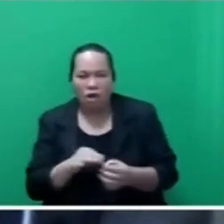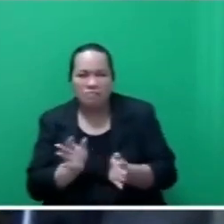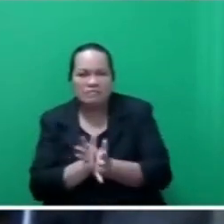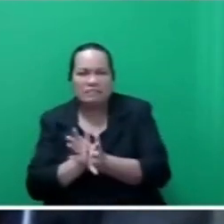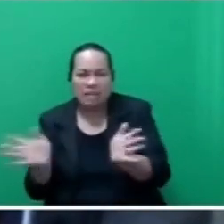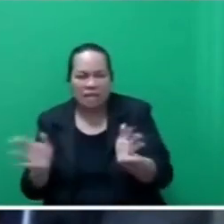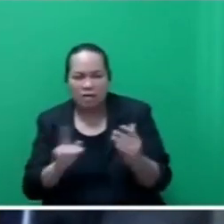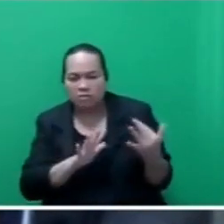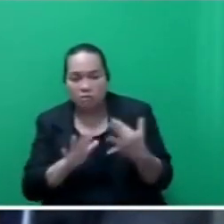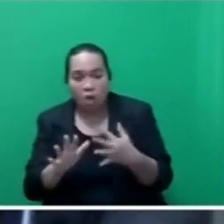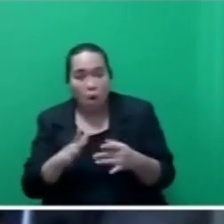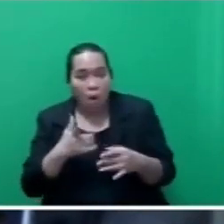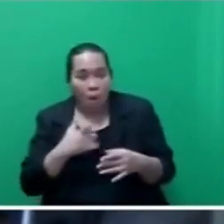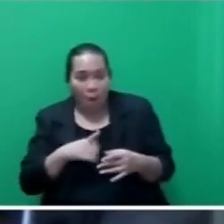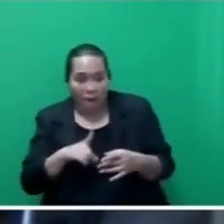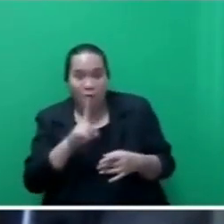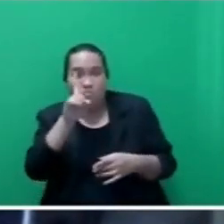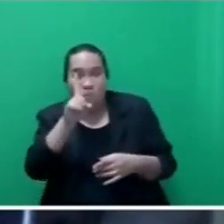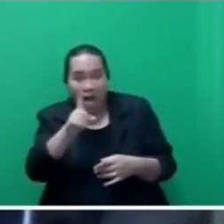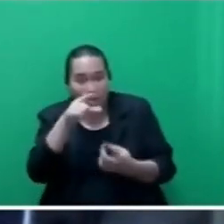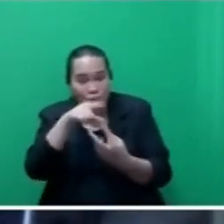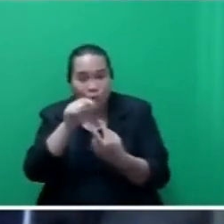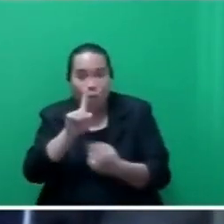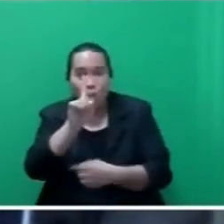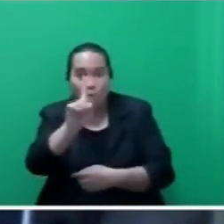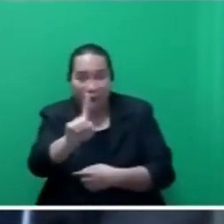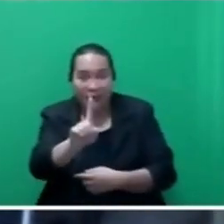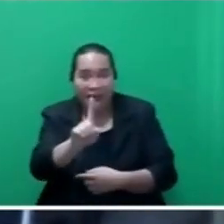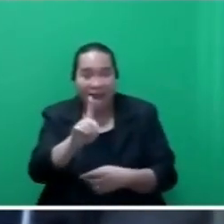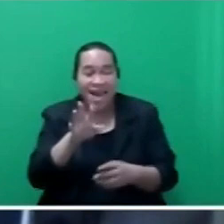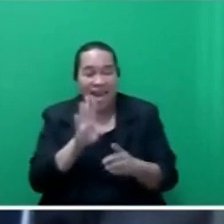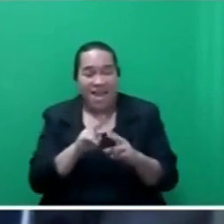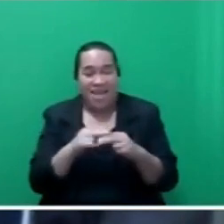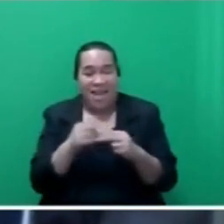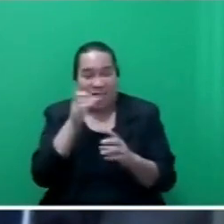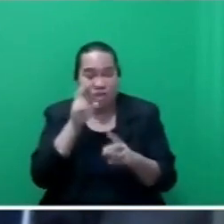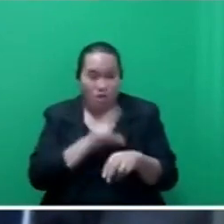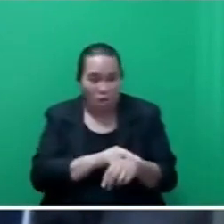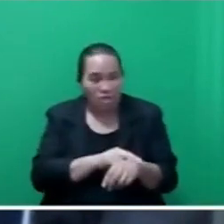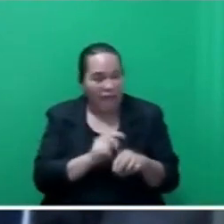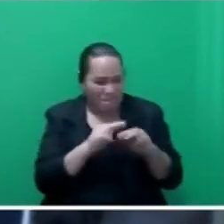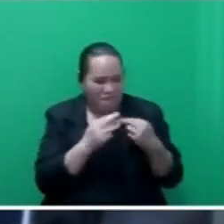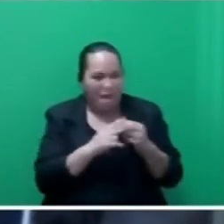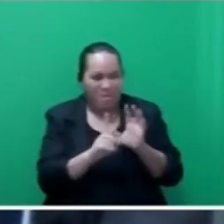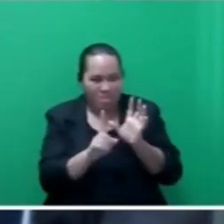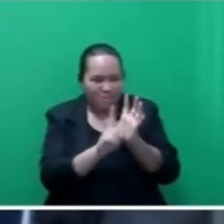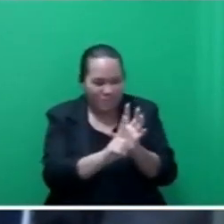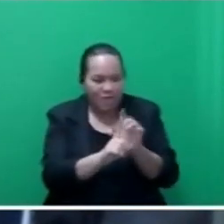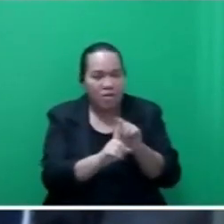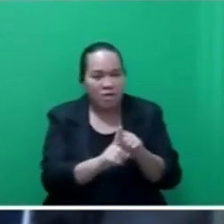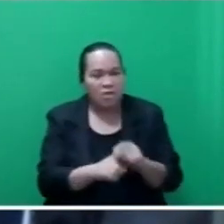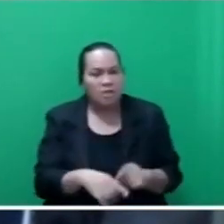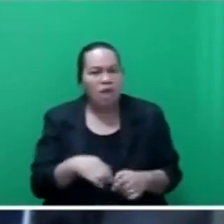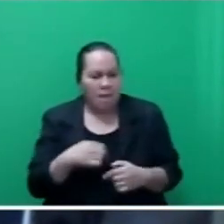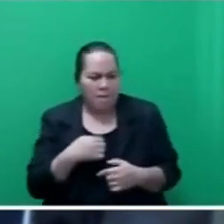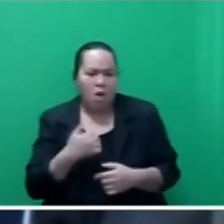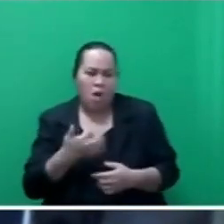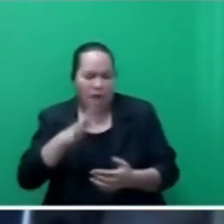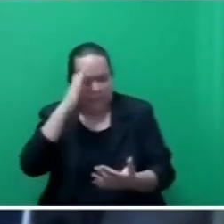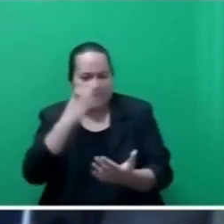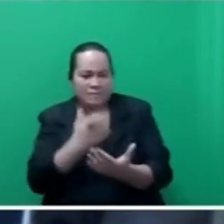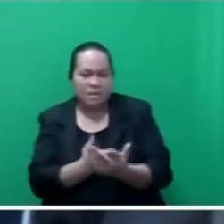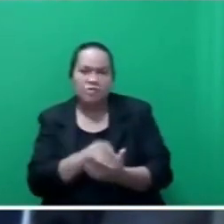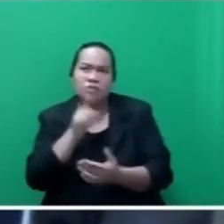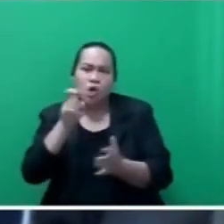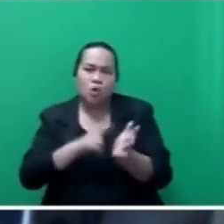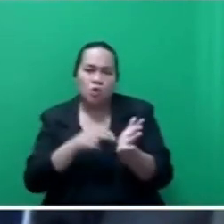creates a trusting relationship. When I worked in New Zealand for 3.5 years, and I know all of you who have worked overseas would have had a private GP